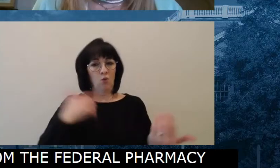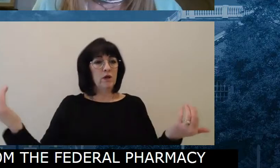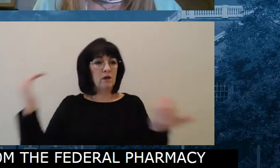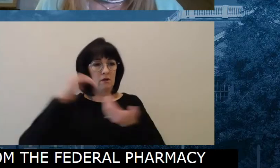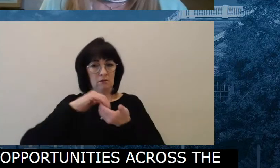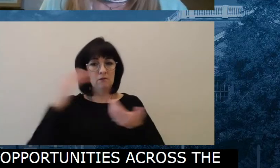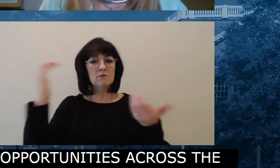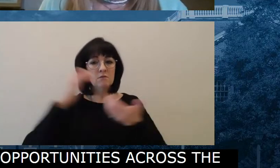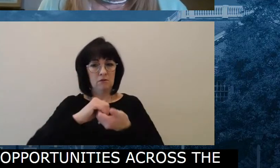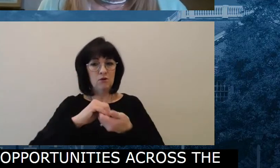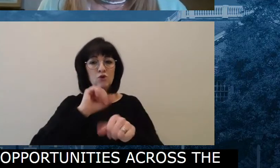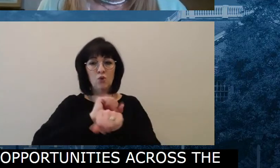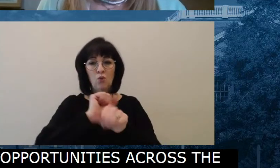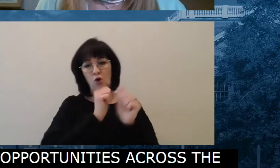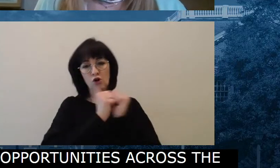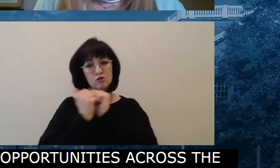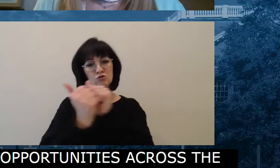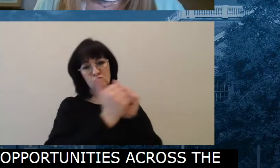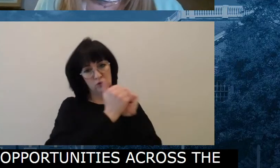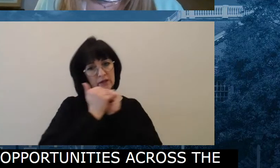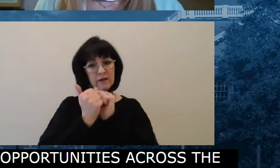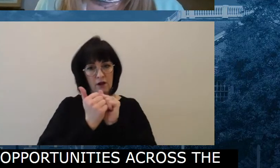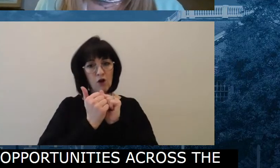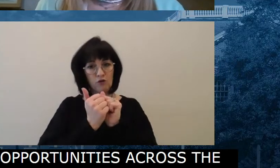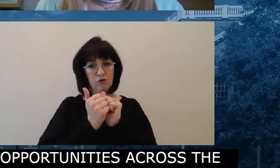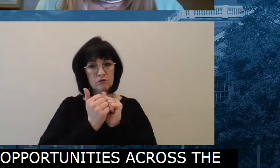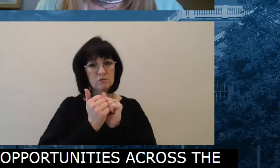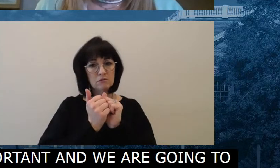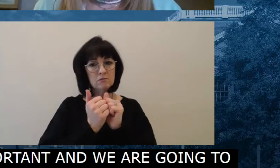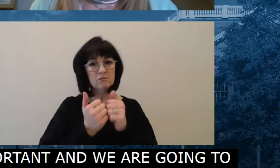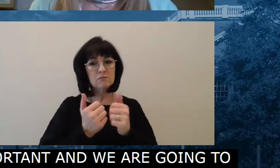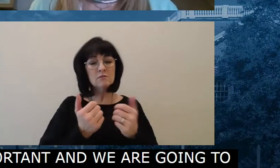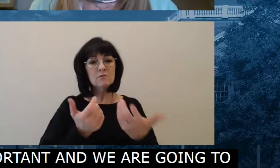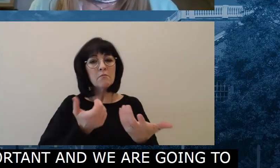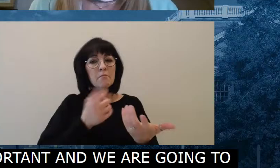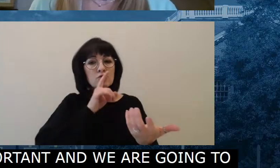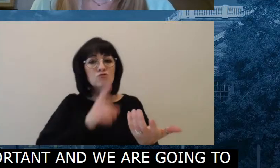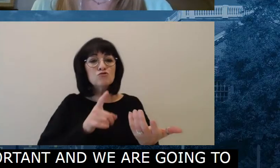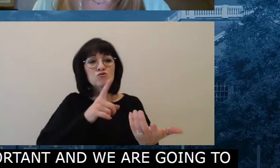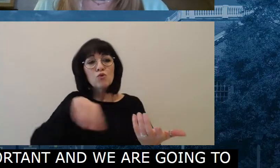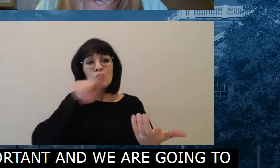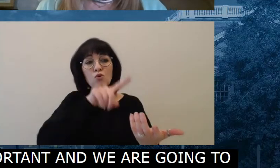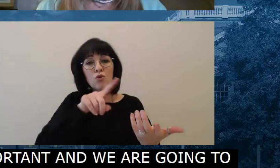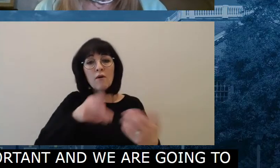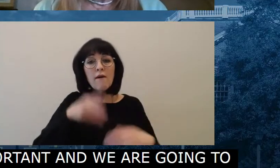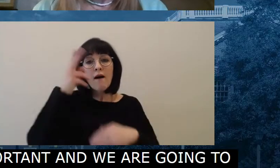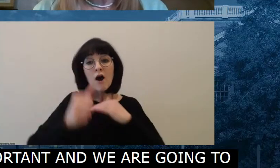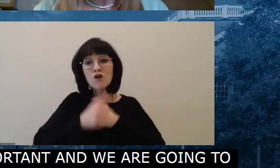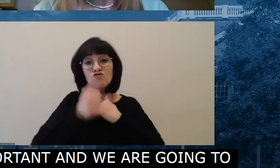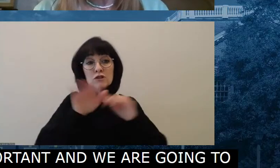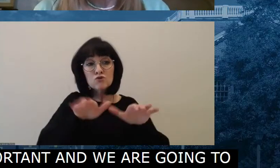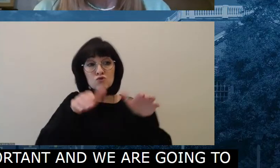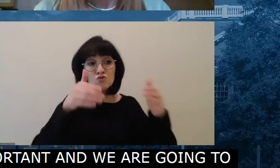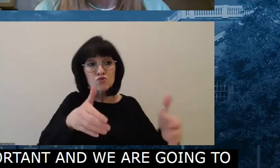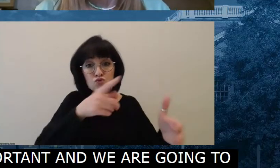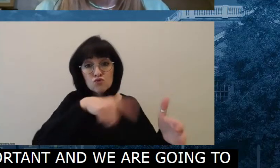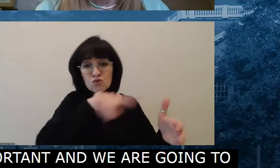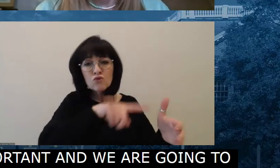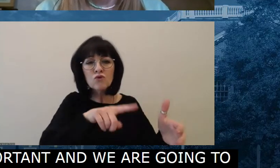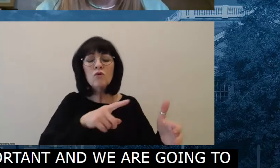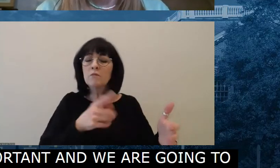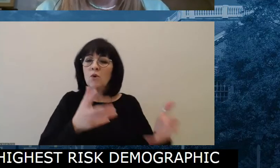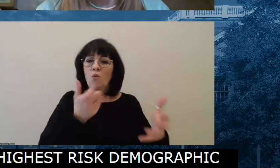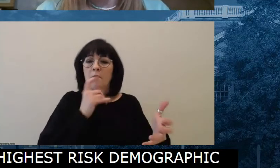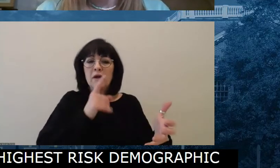really focus on our highest risk demographic groups as well. One of the biggest, Brandon, one of the